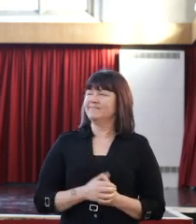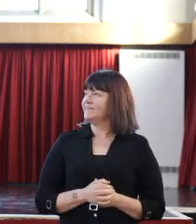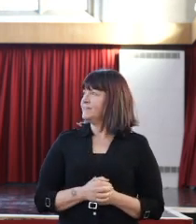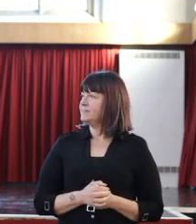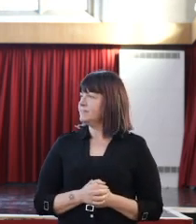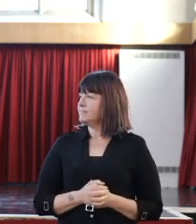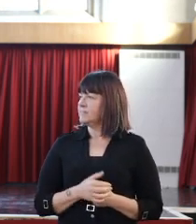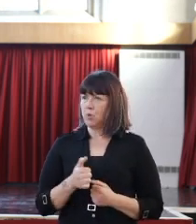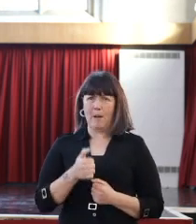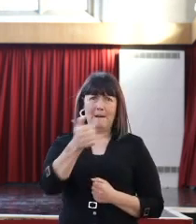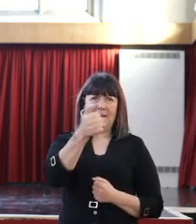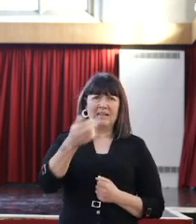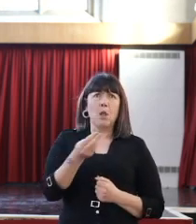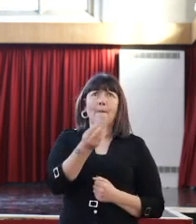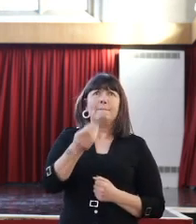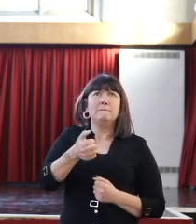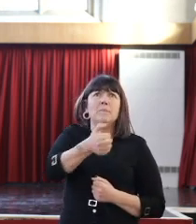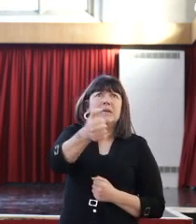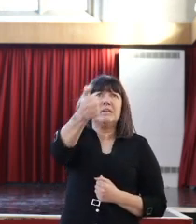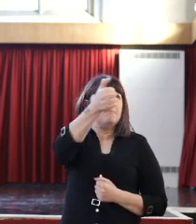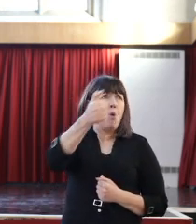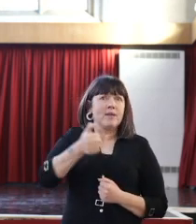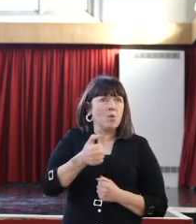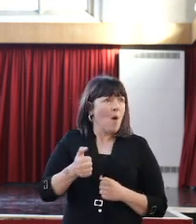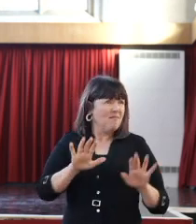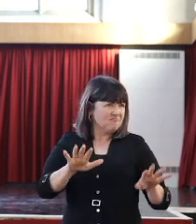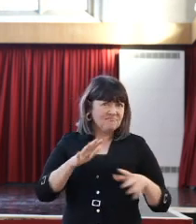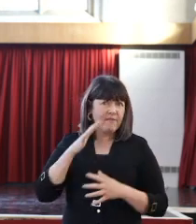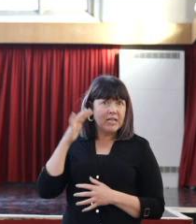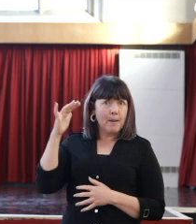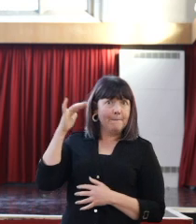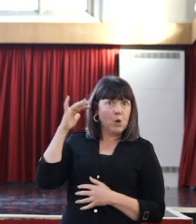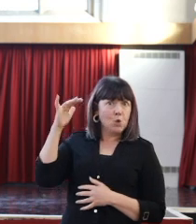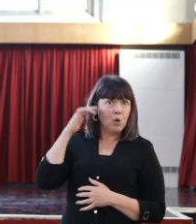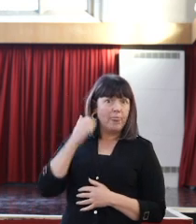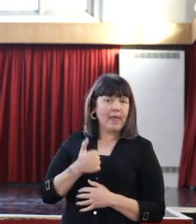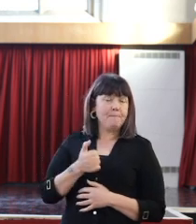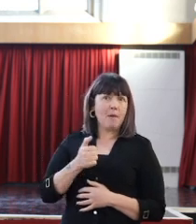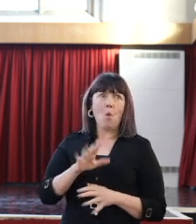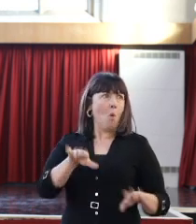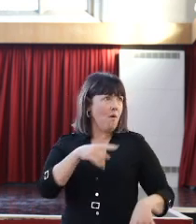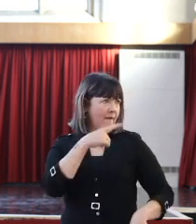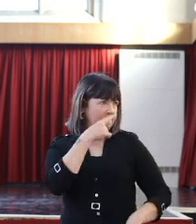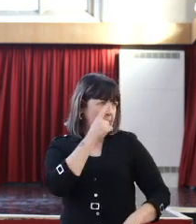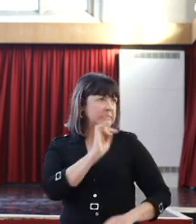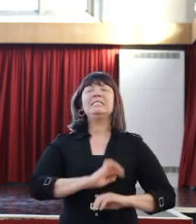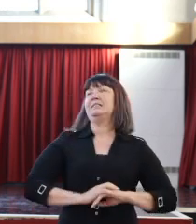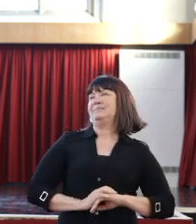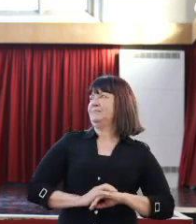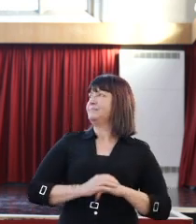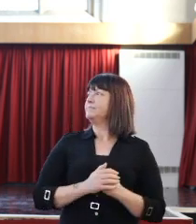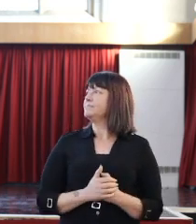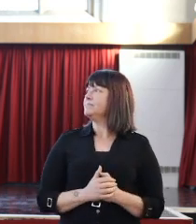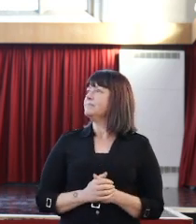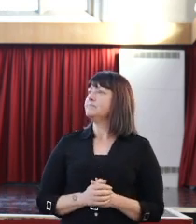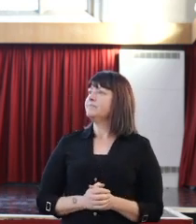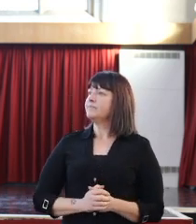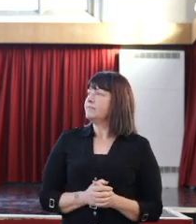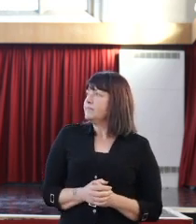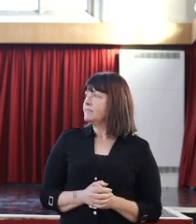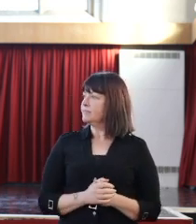it? Anywhere you like. It says Bluetooth. Oh, fancy. Okay, cool. Hello. Oh, God. I'm